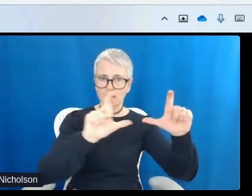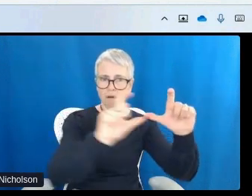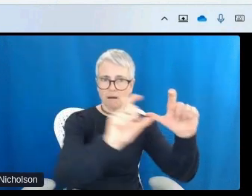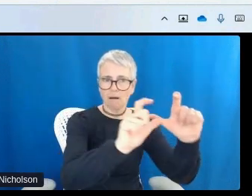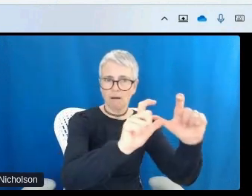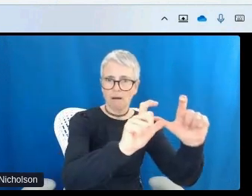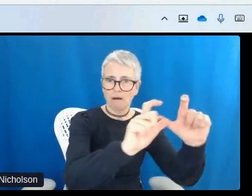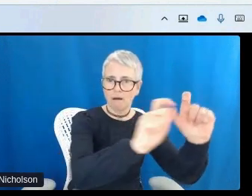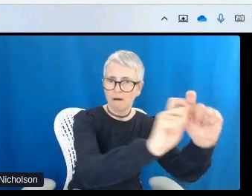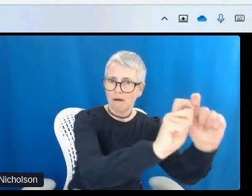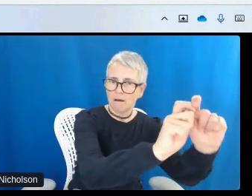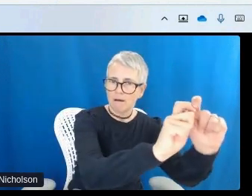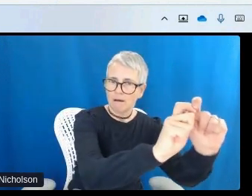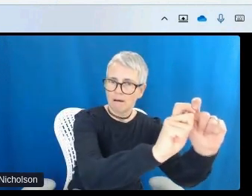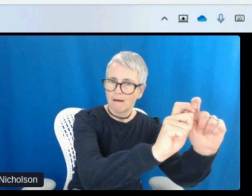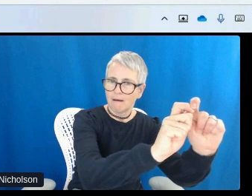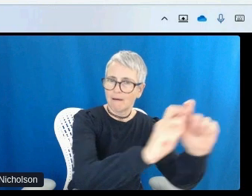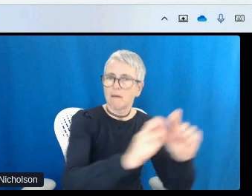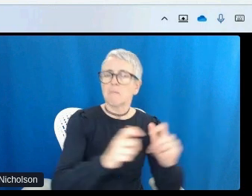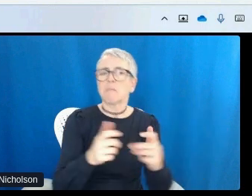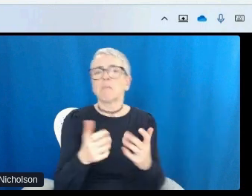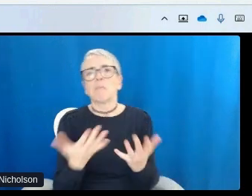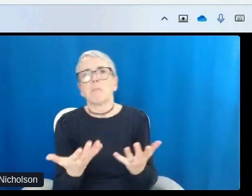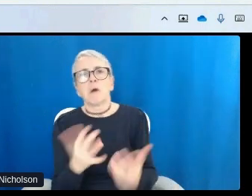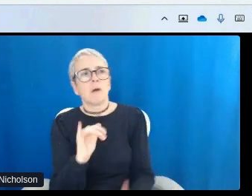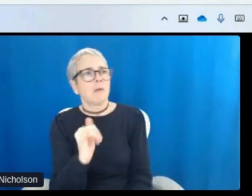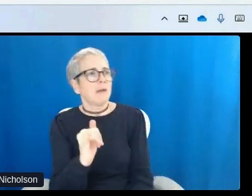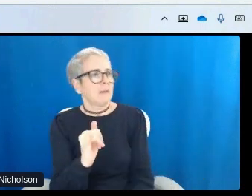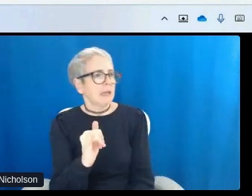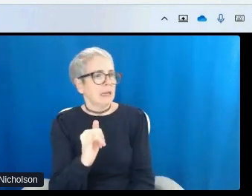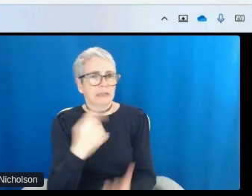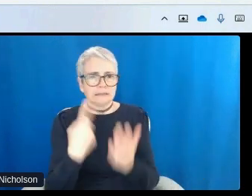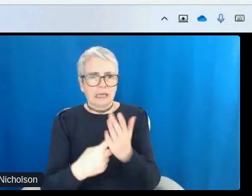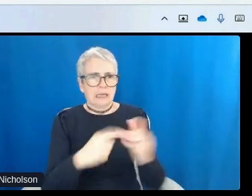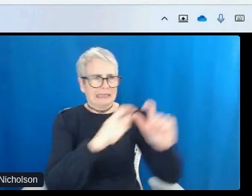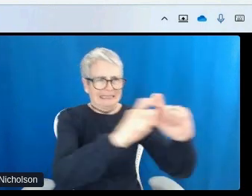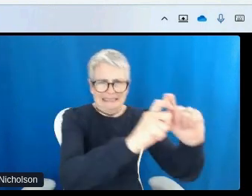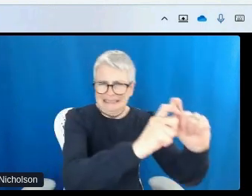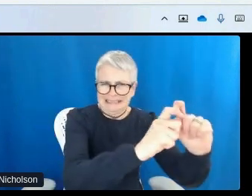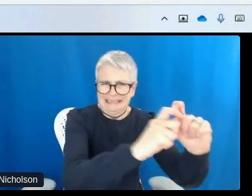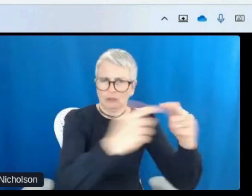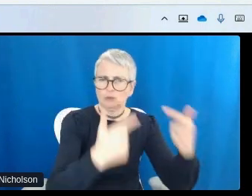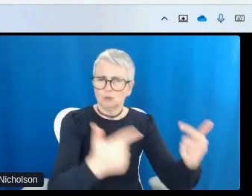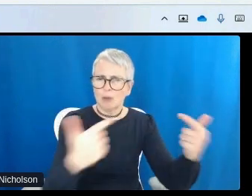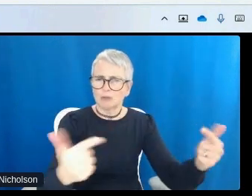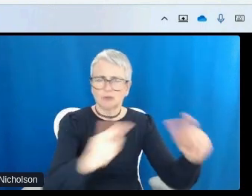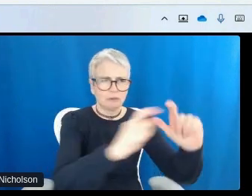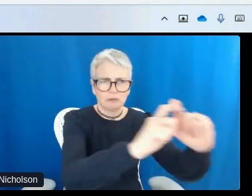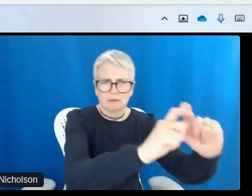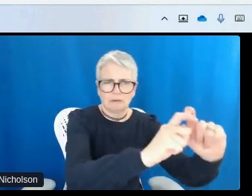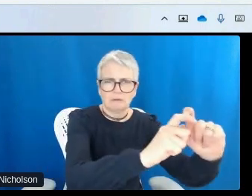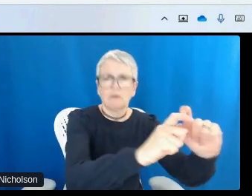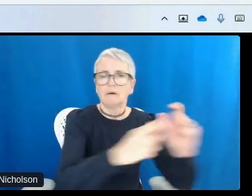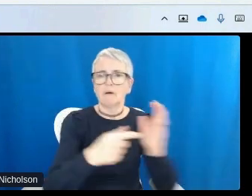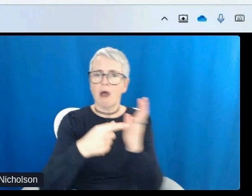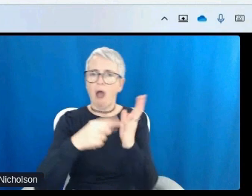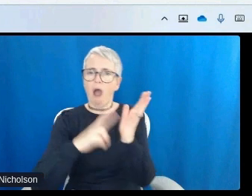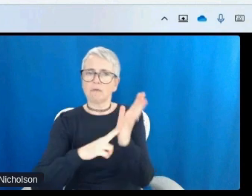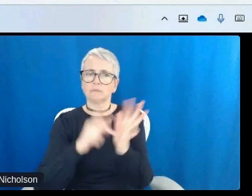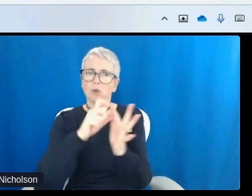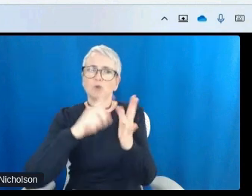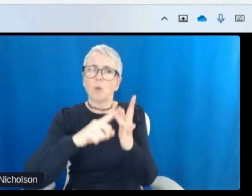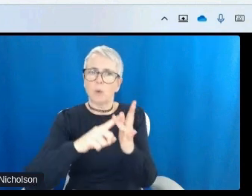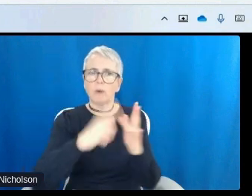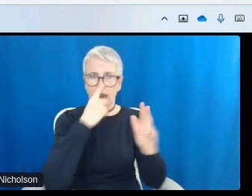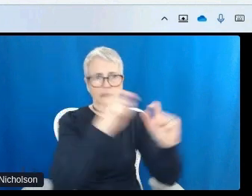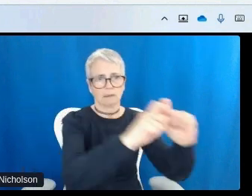screen. If I decided that maybe I'd gone in too far and that wasn't what I wanted, I can say undo and it takes me back a level, which you